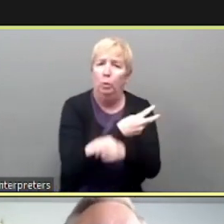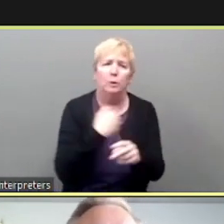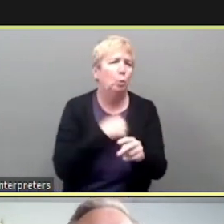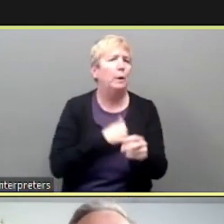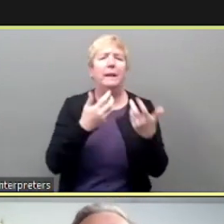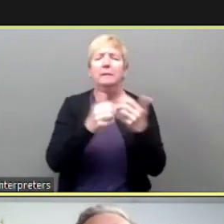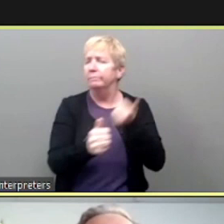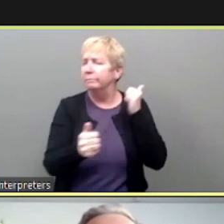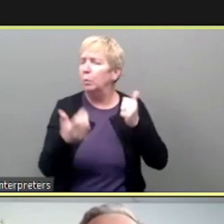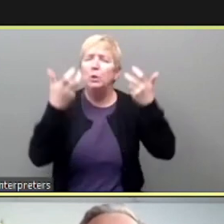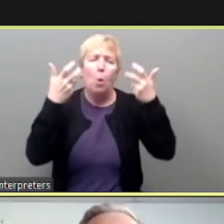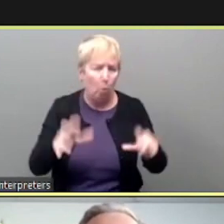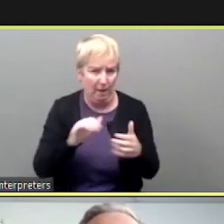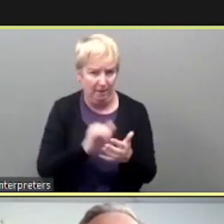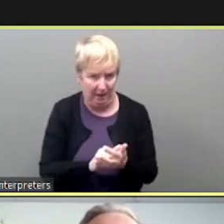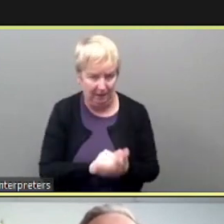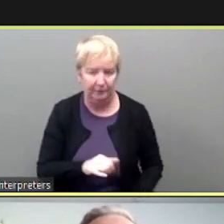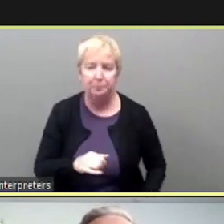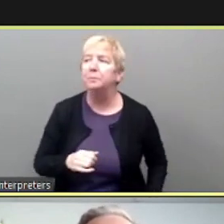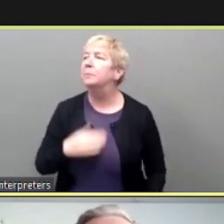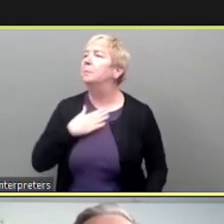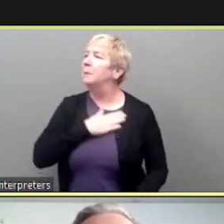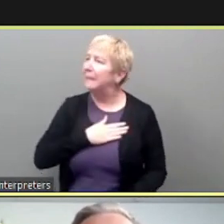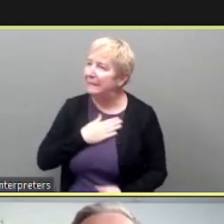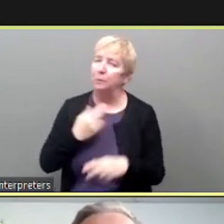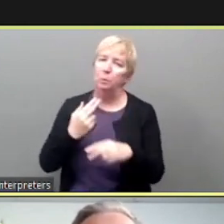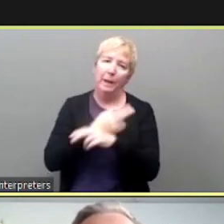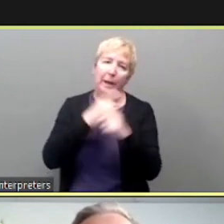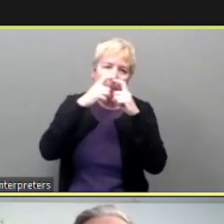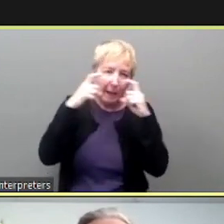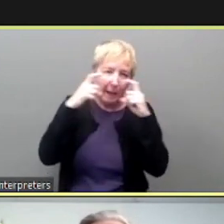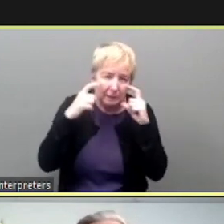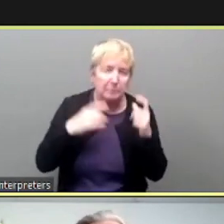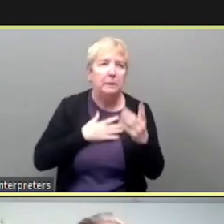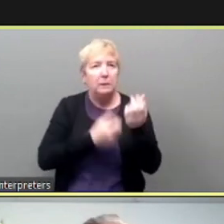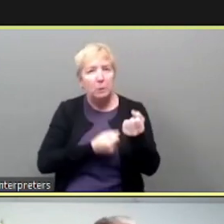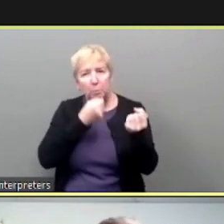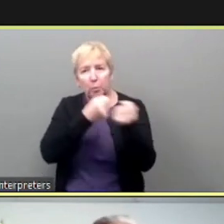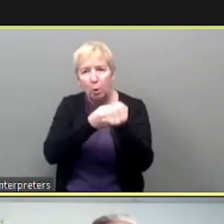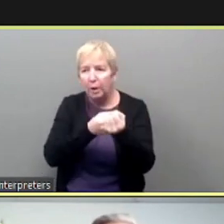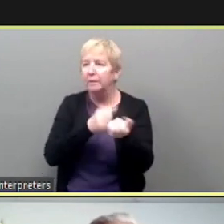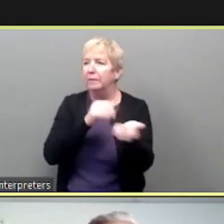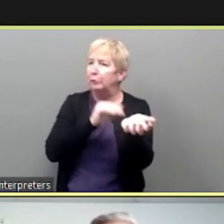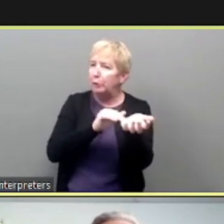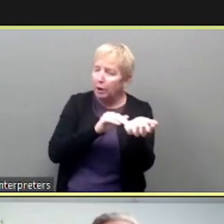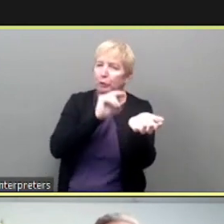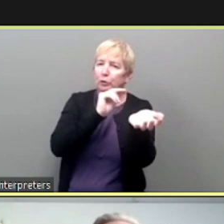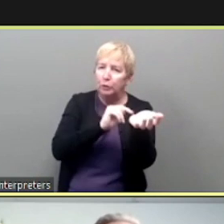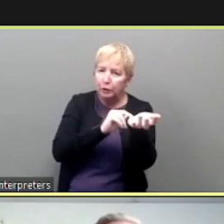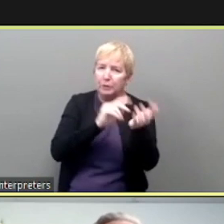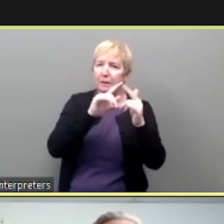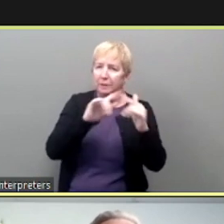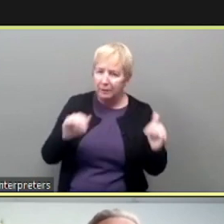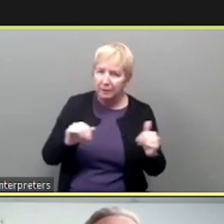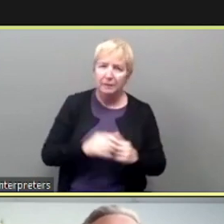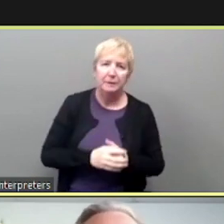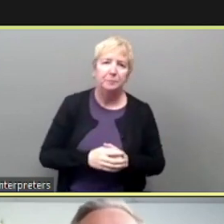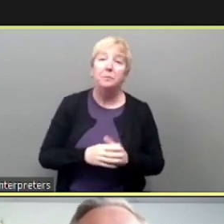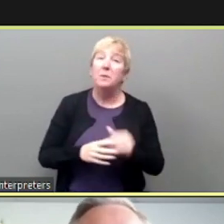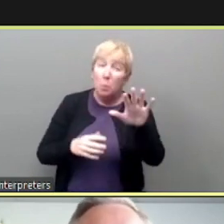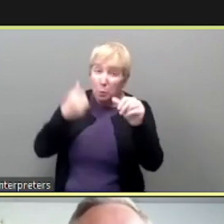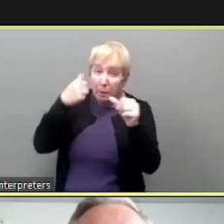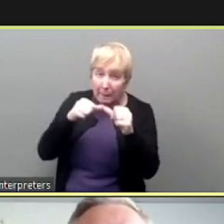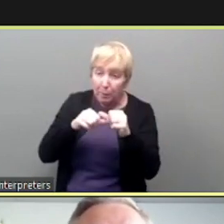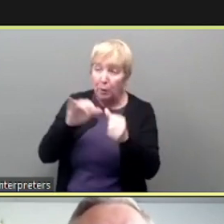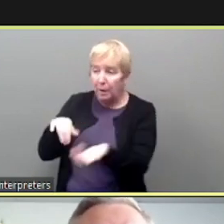great thing to do to support our hospitals and our healthcare workforce. Our healthcare workforce isn't just about battling the pandemic.